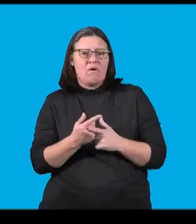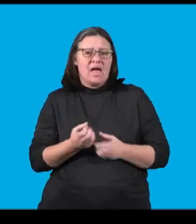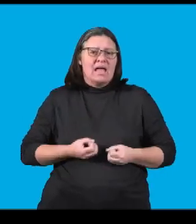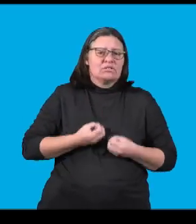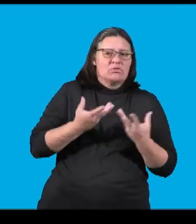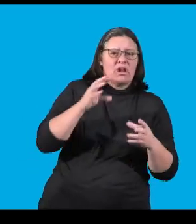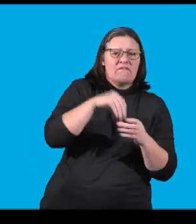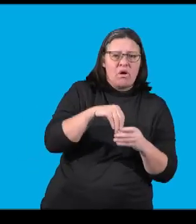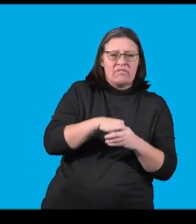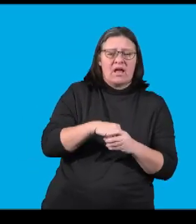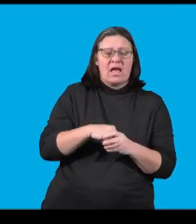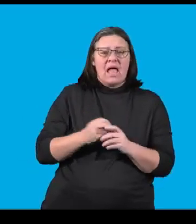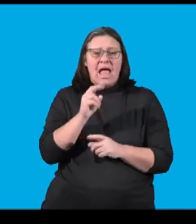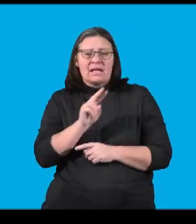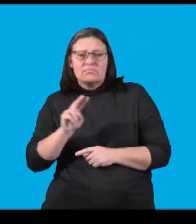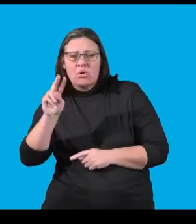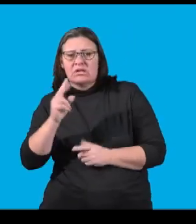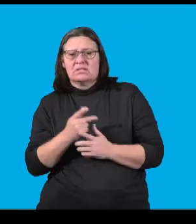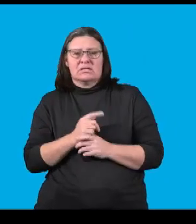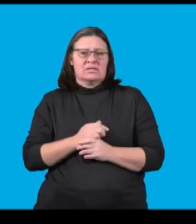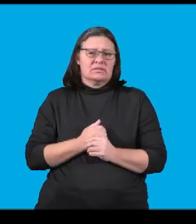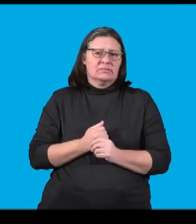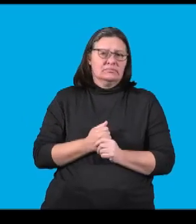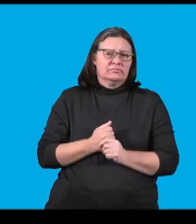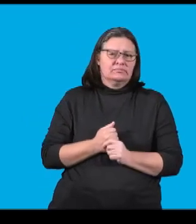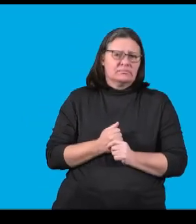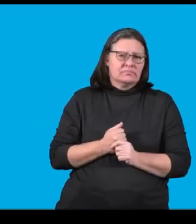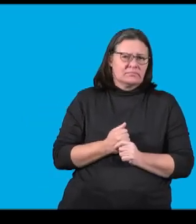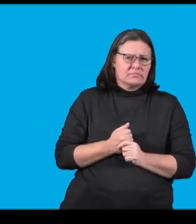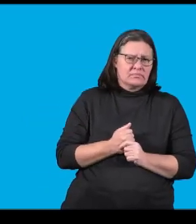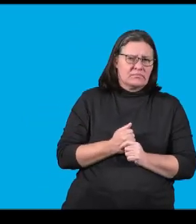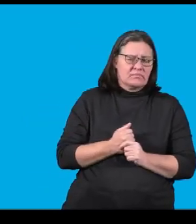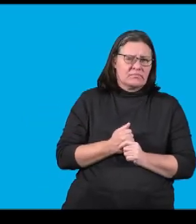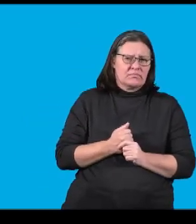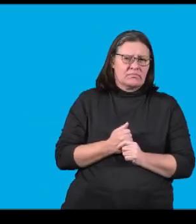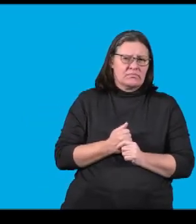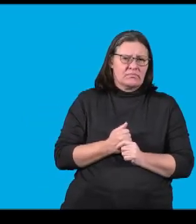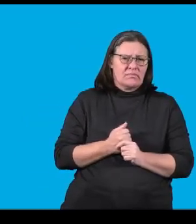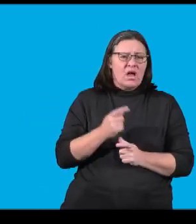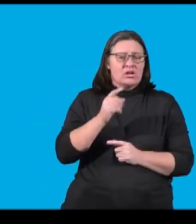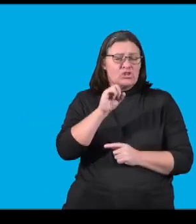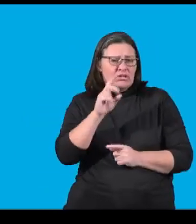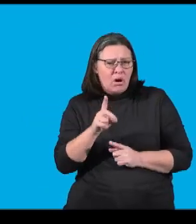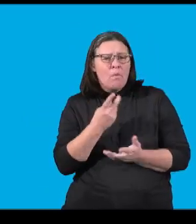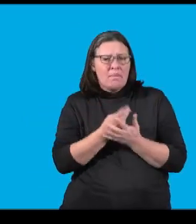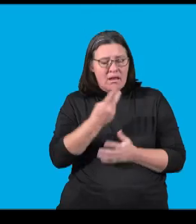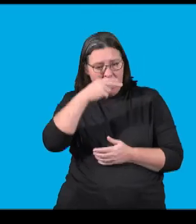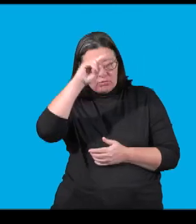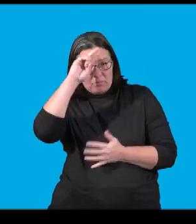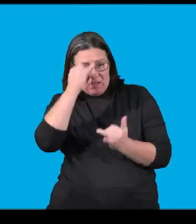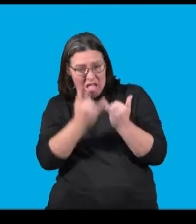exponents and surds, we need to talk more about how you simplify those. When there's multi-step problems, we've got to be very, very careful not